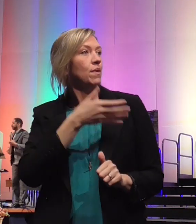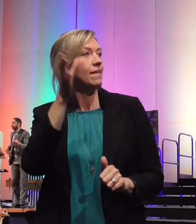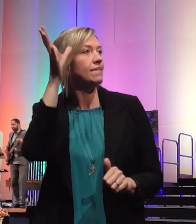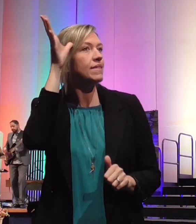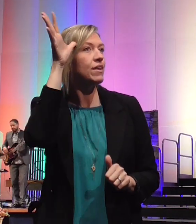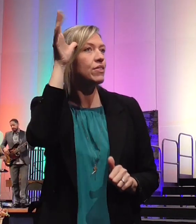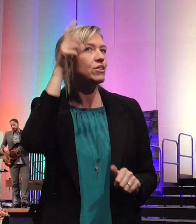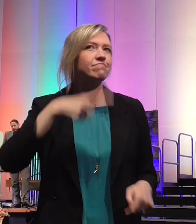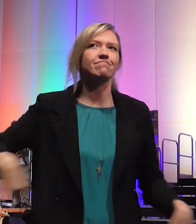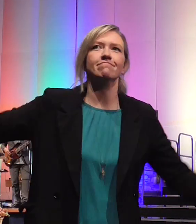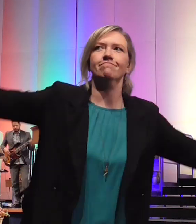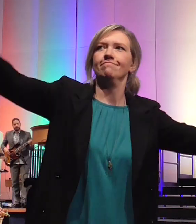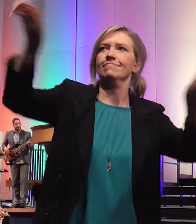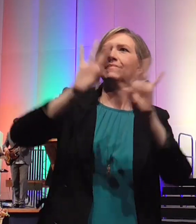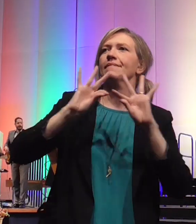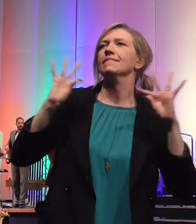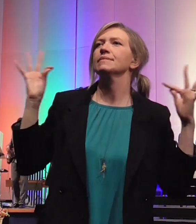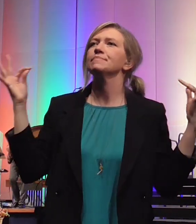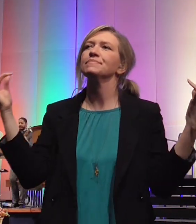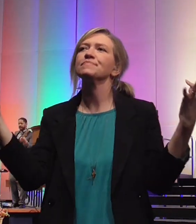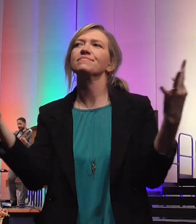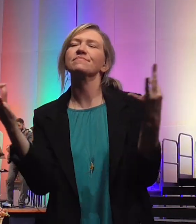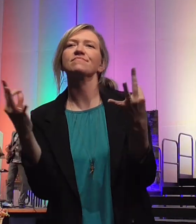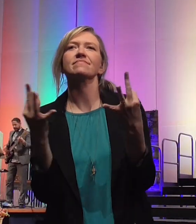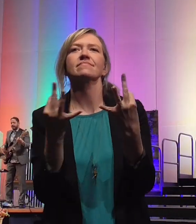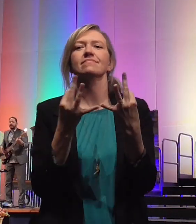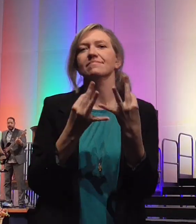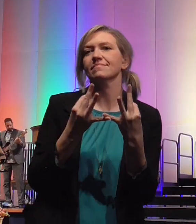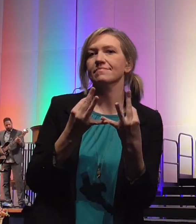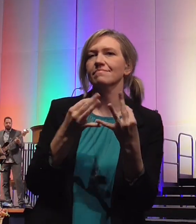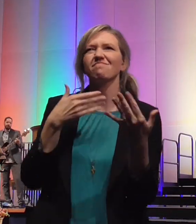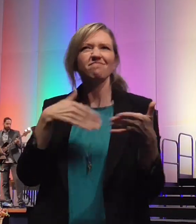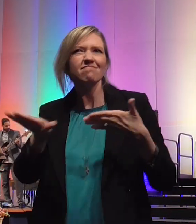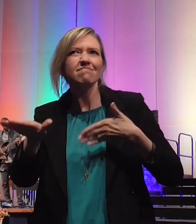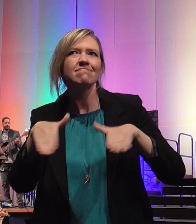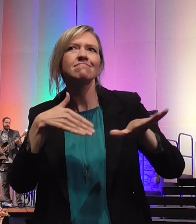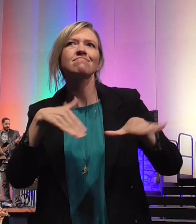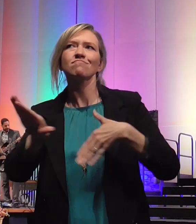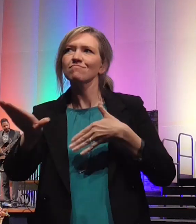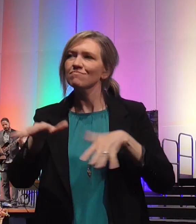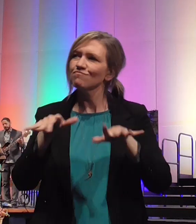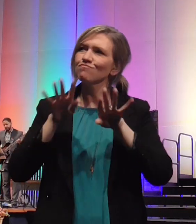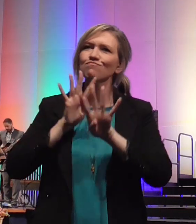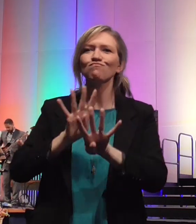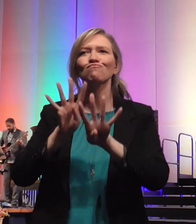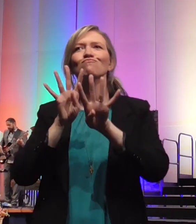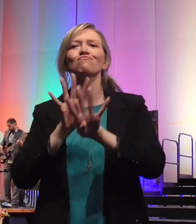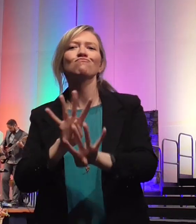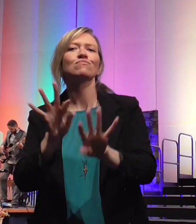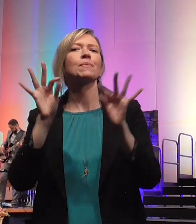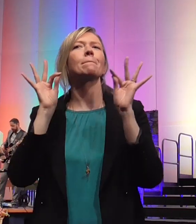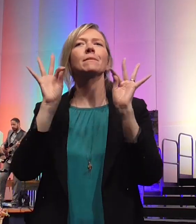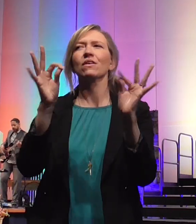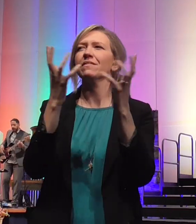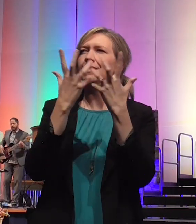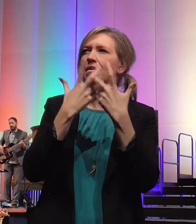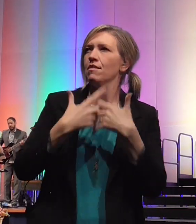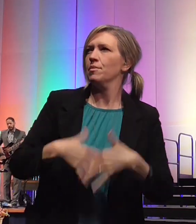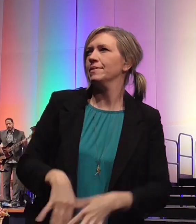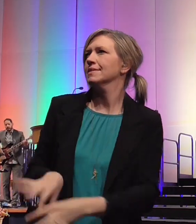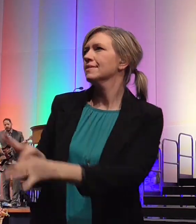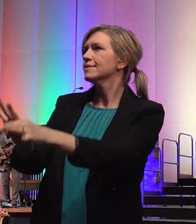Father, family all are we. Let us focus our families in